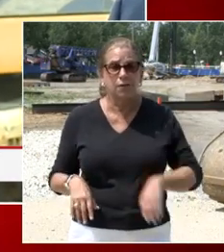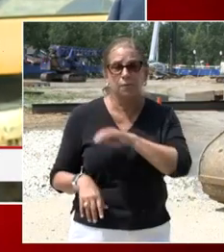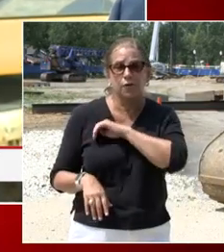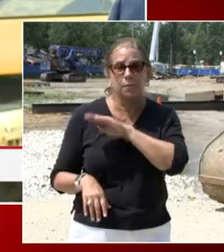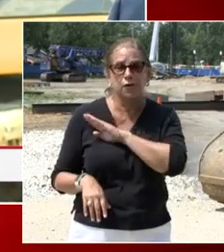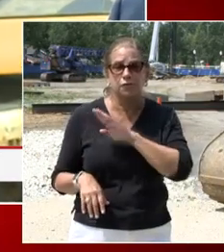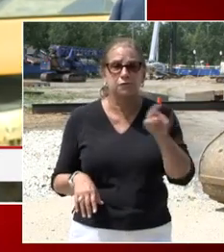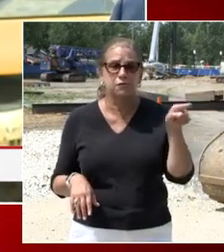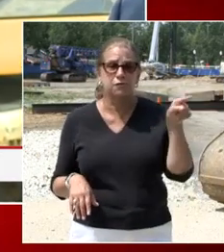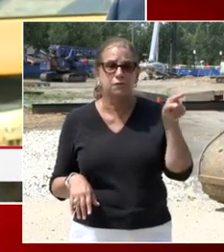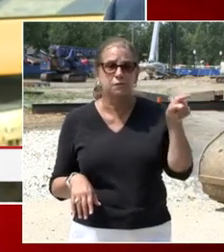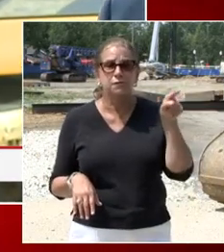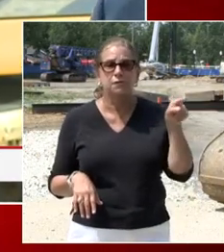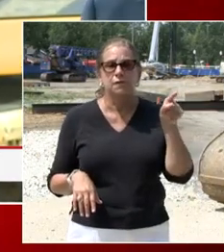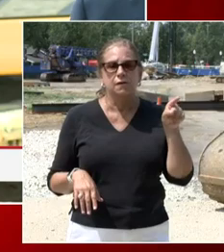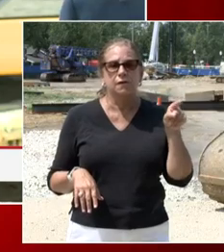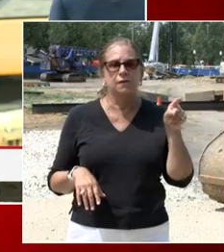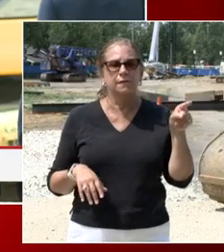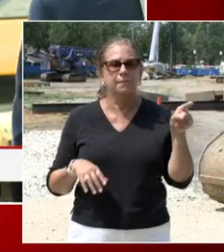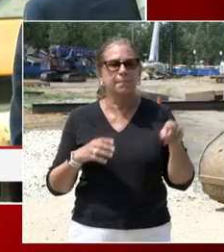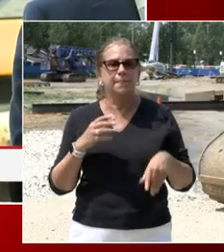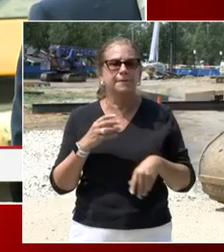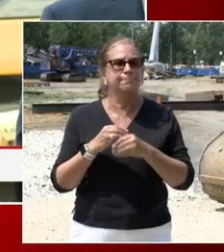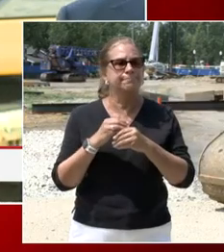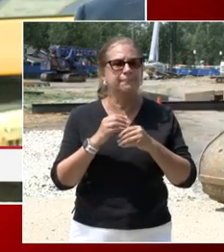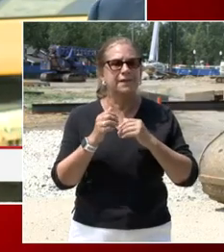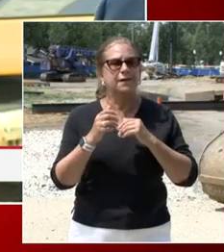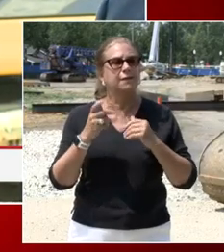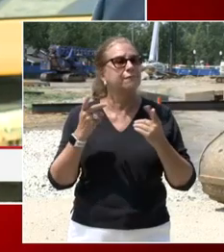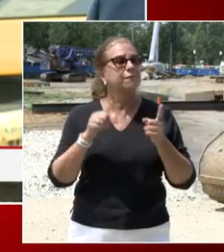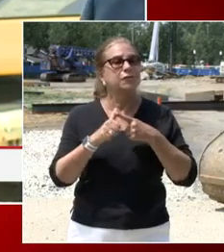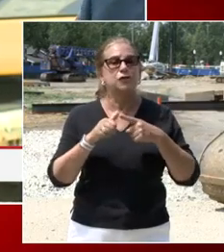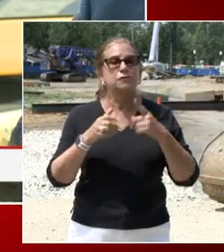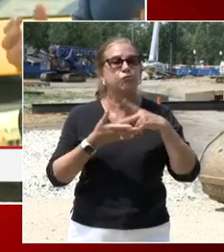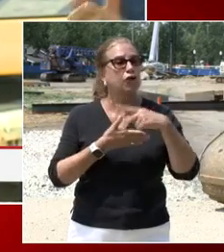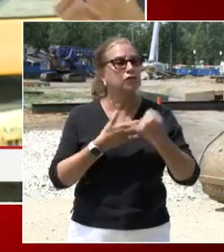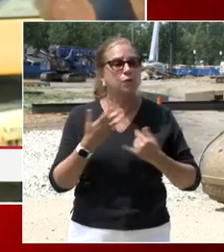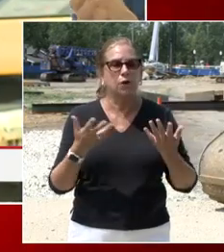the entertainment sports arena, home of the world champion, Washington Mystics.